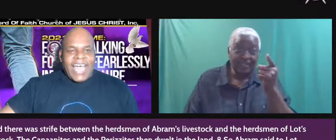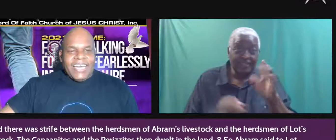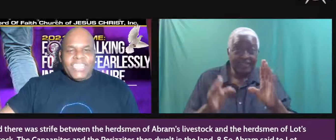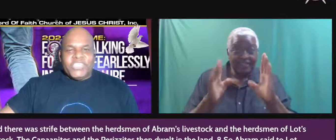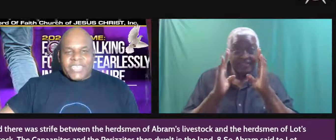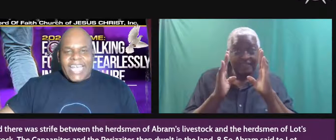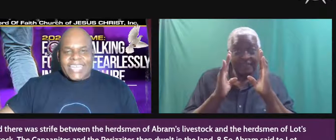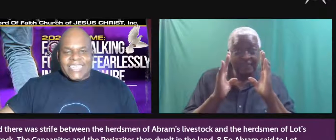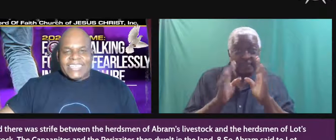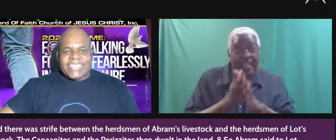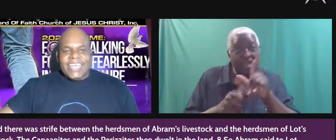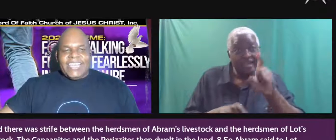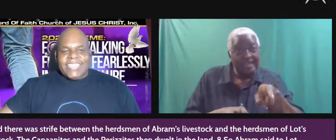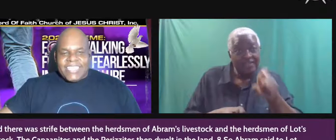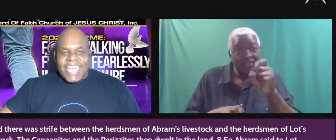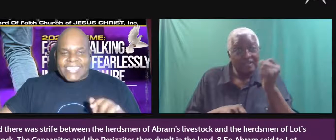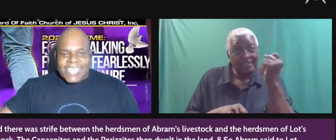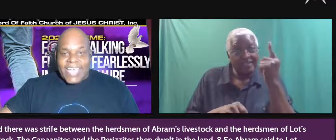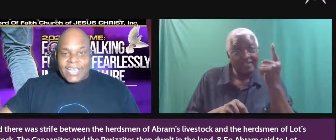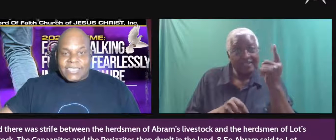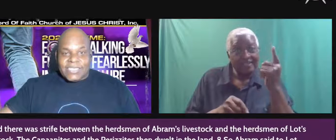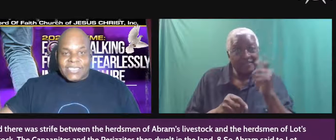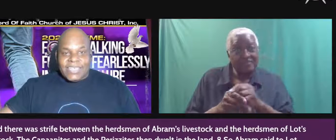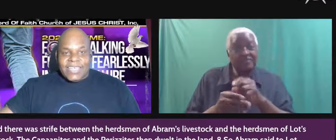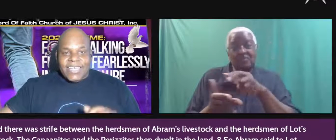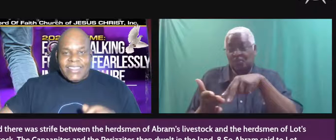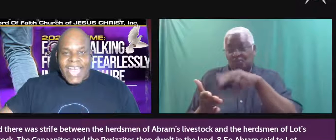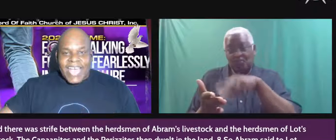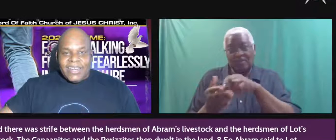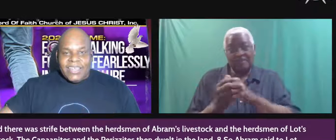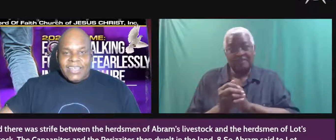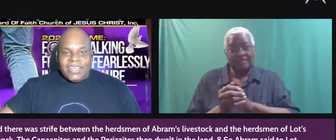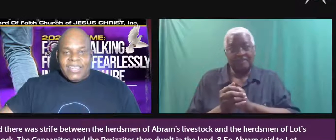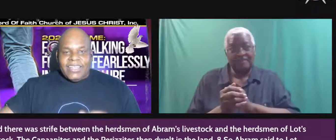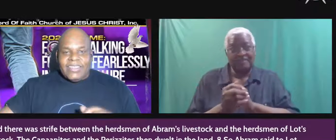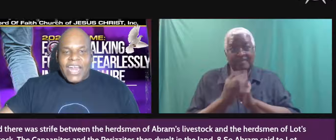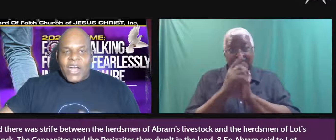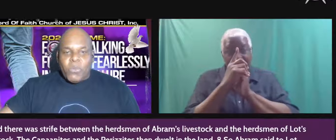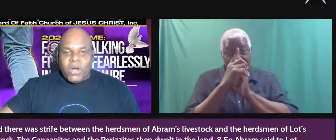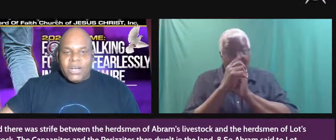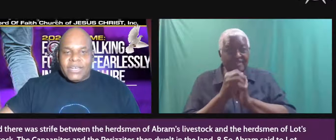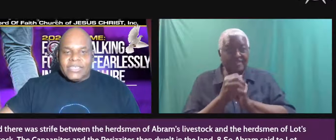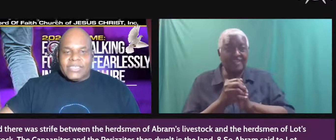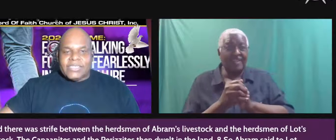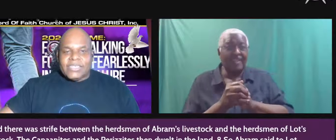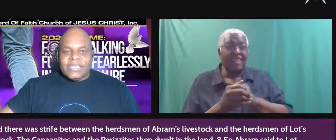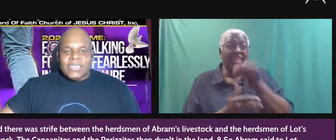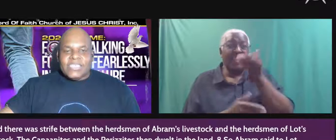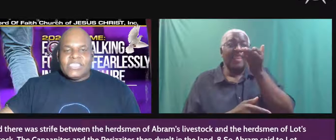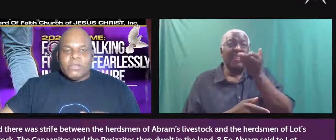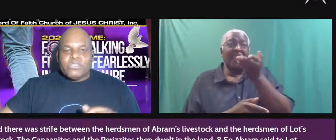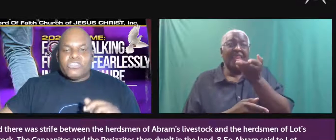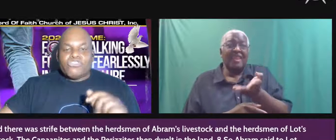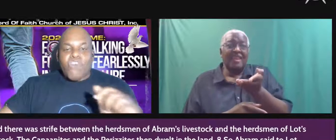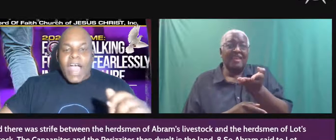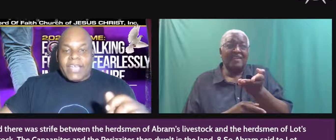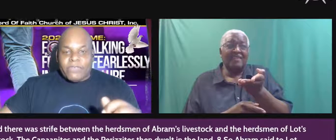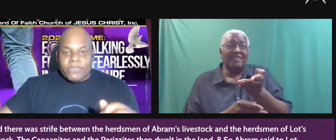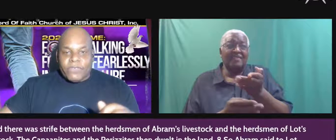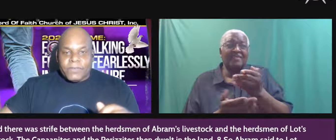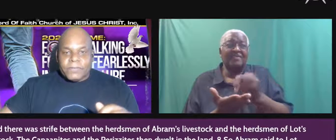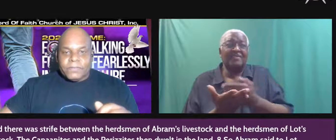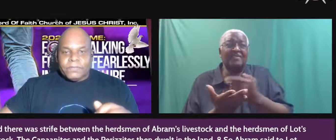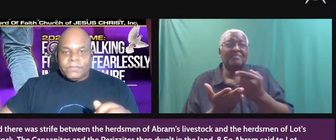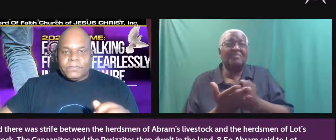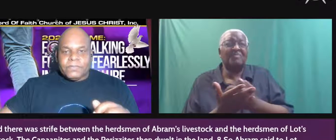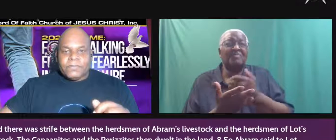don't miss it. I need you to catch this. The text says that there was some